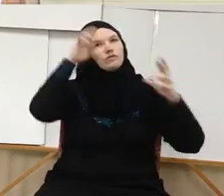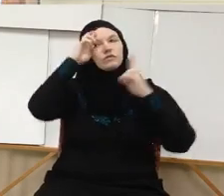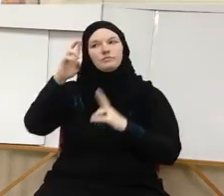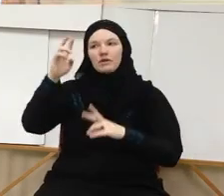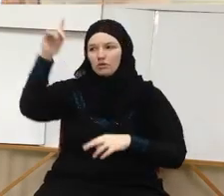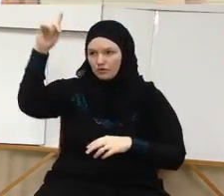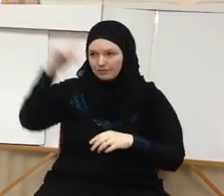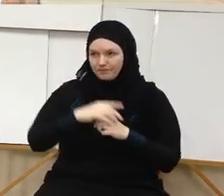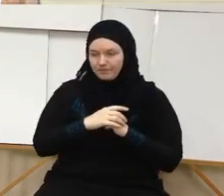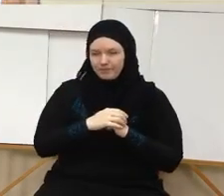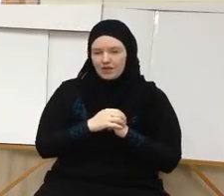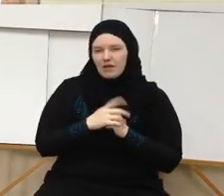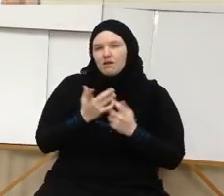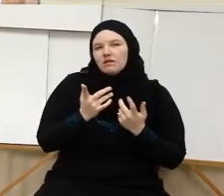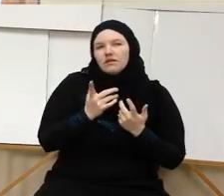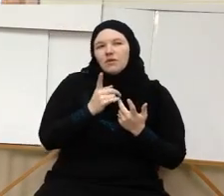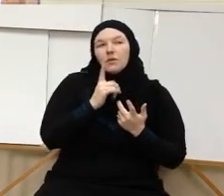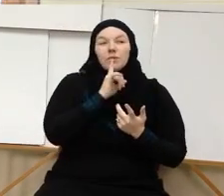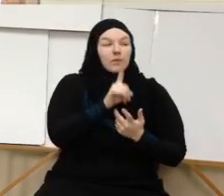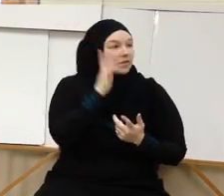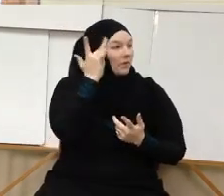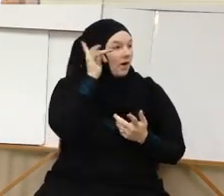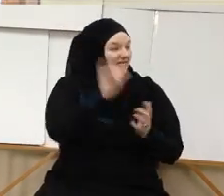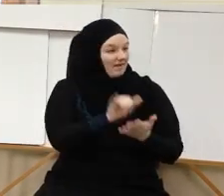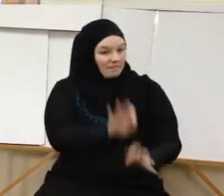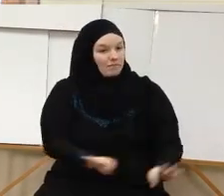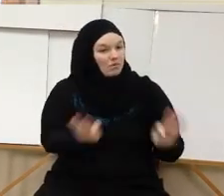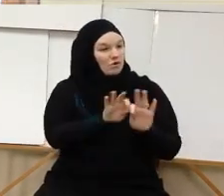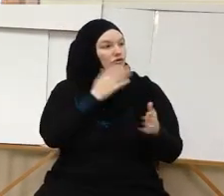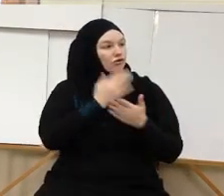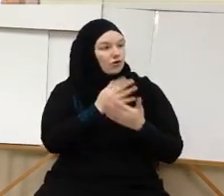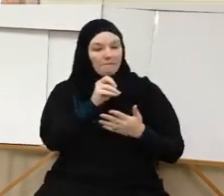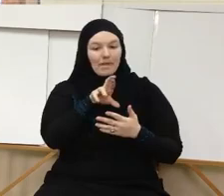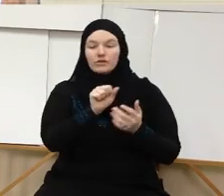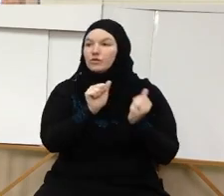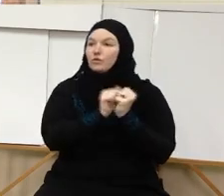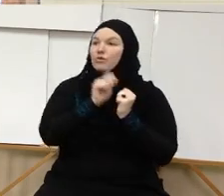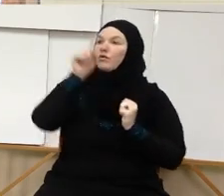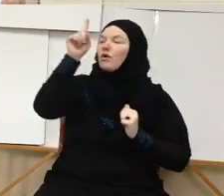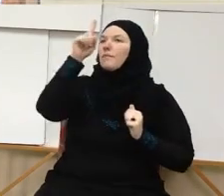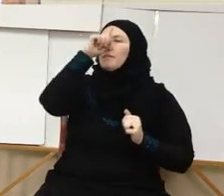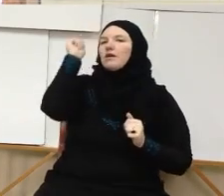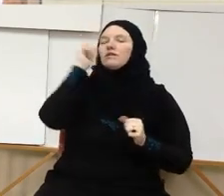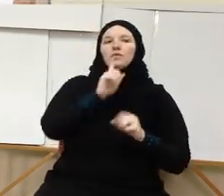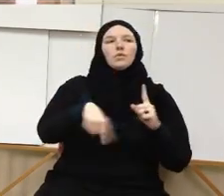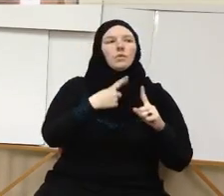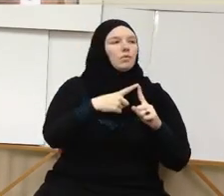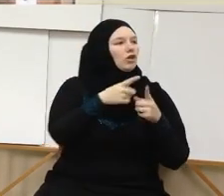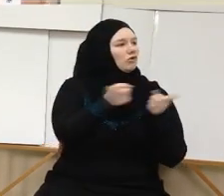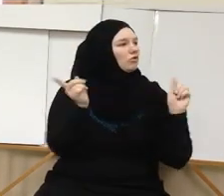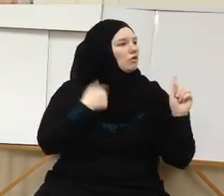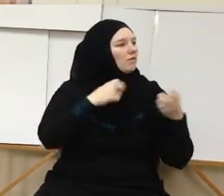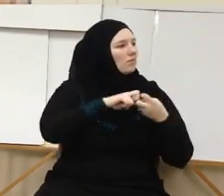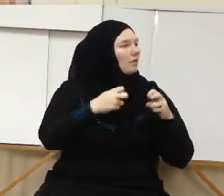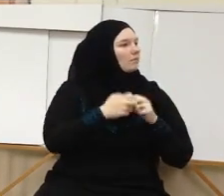And the reason that this is quite very relevant to good manners with Allah is when you have trouble